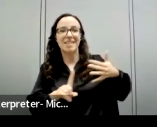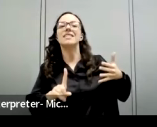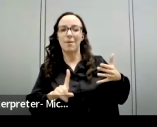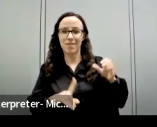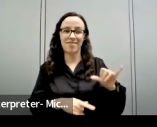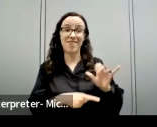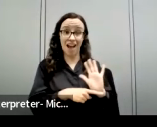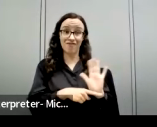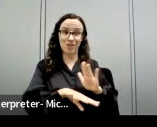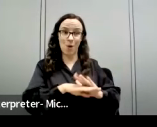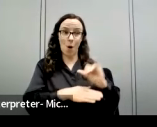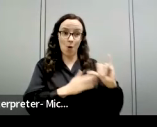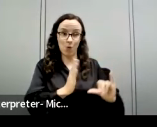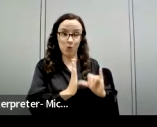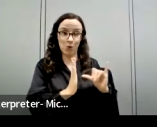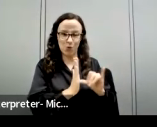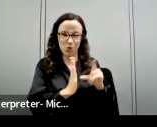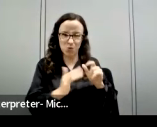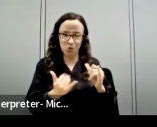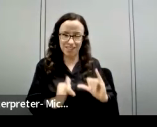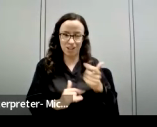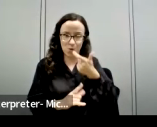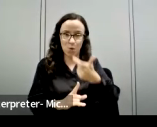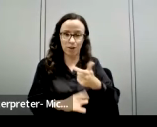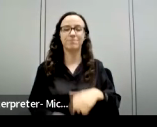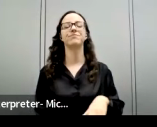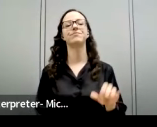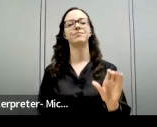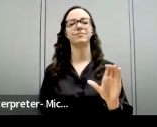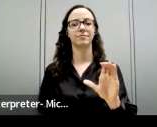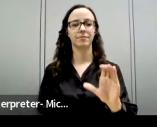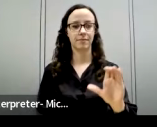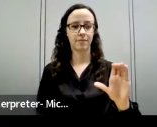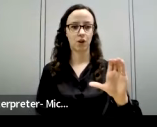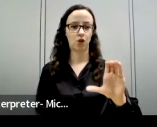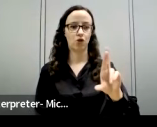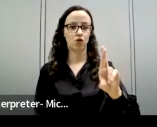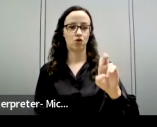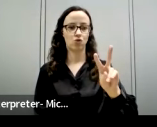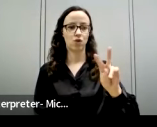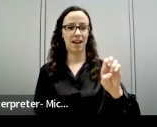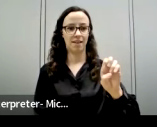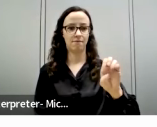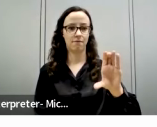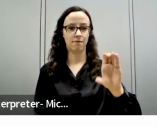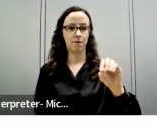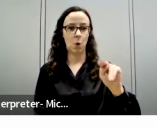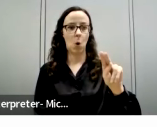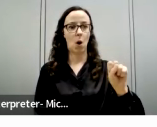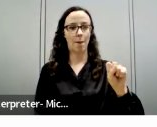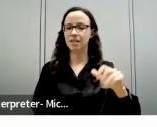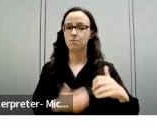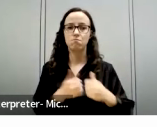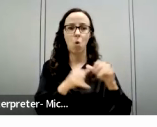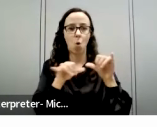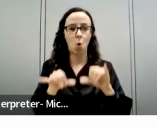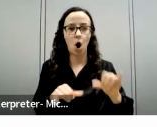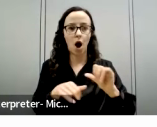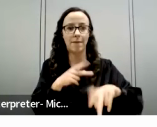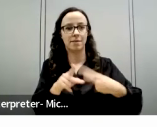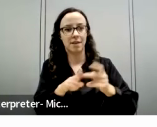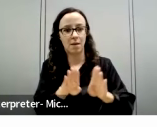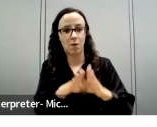still. Creative Commons licenses are the most common type of open license. I like this